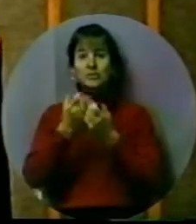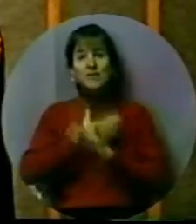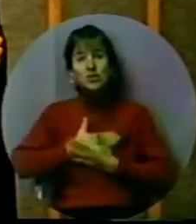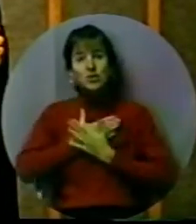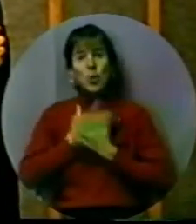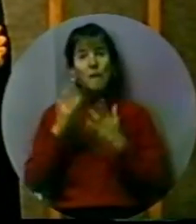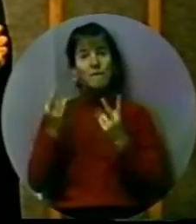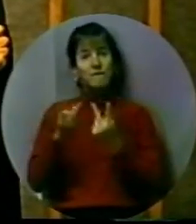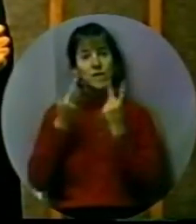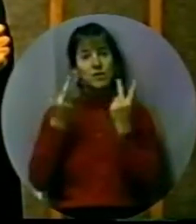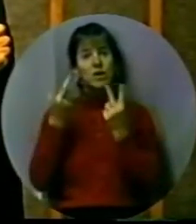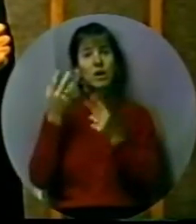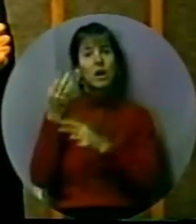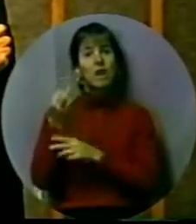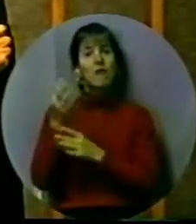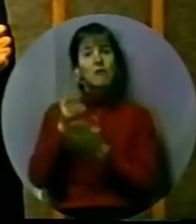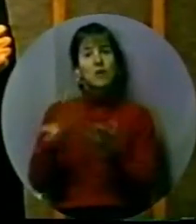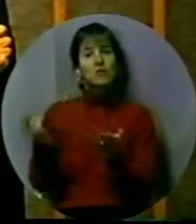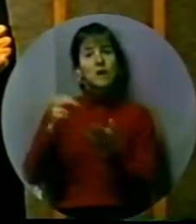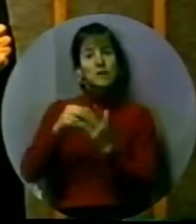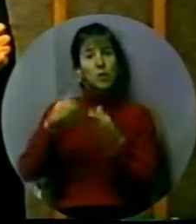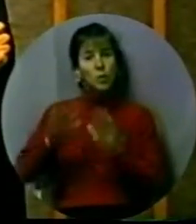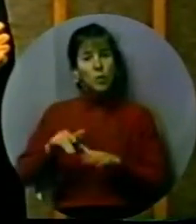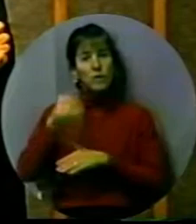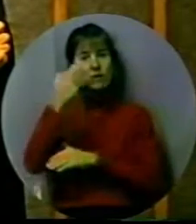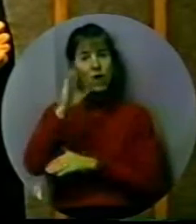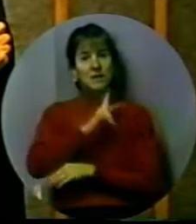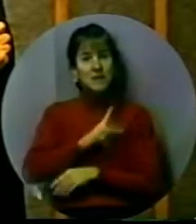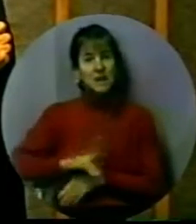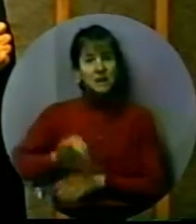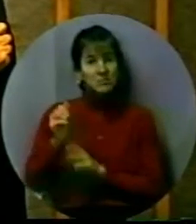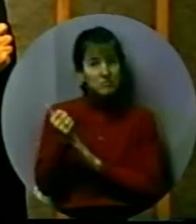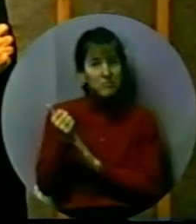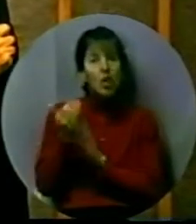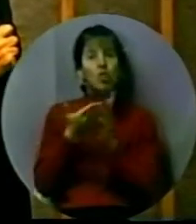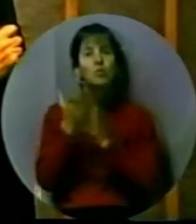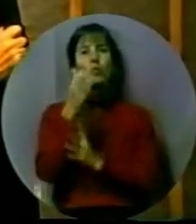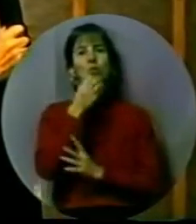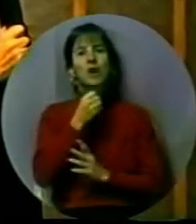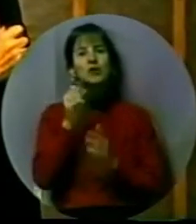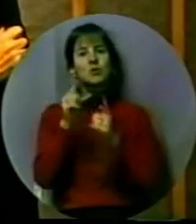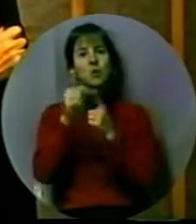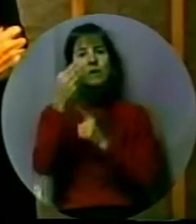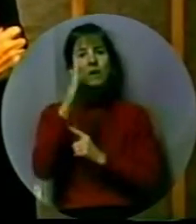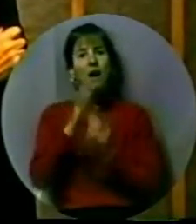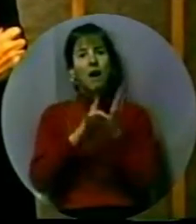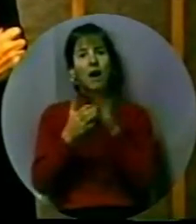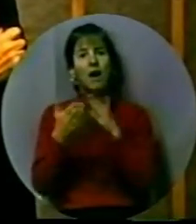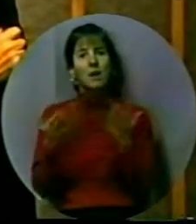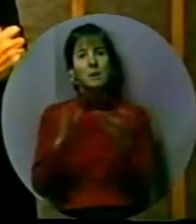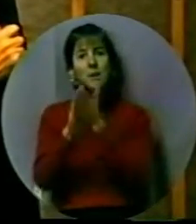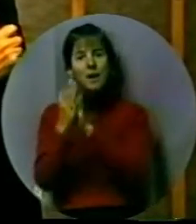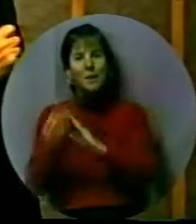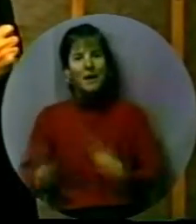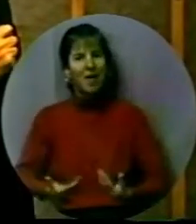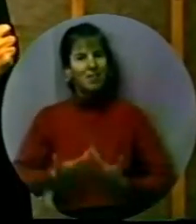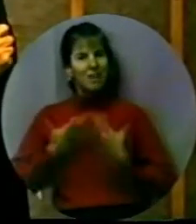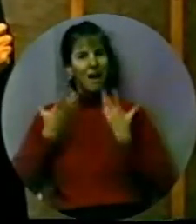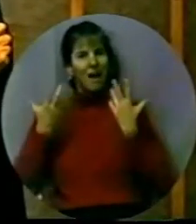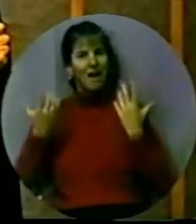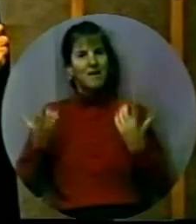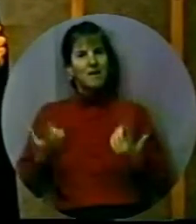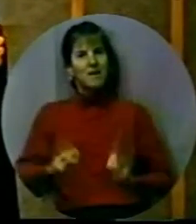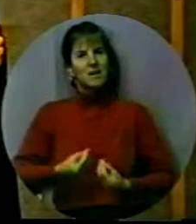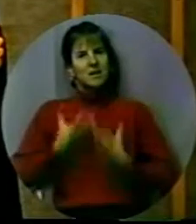the resurrected throne of God's kingdom is through the precious Word of God becoming alive and the Word